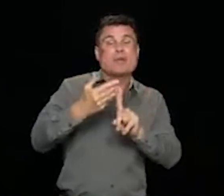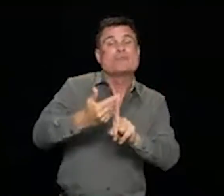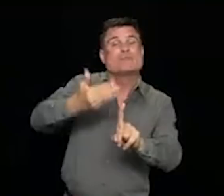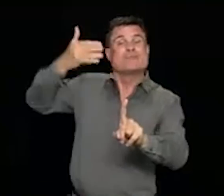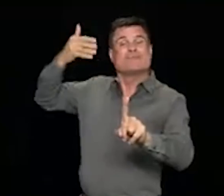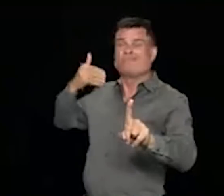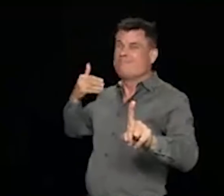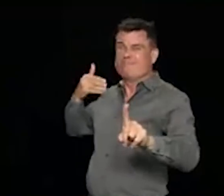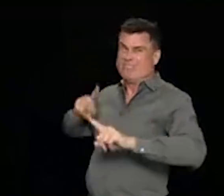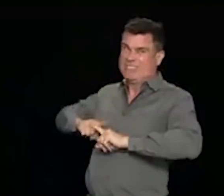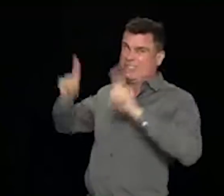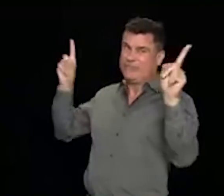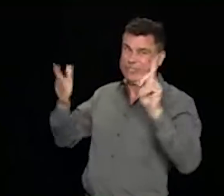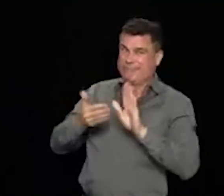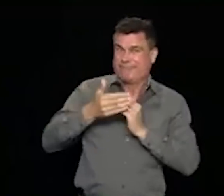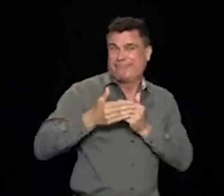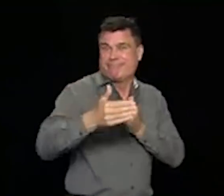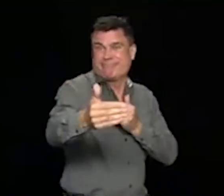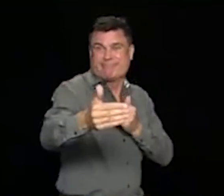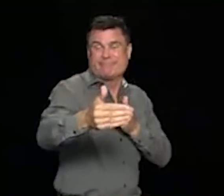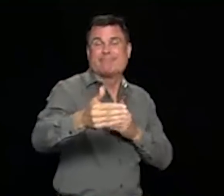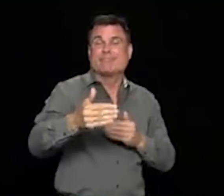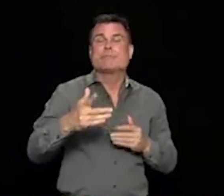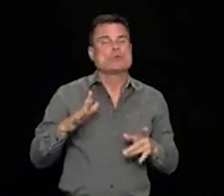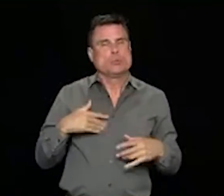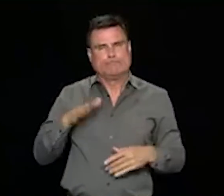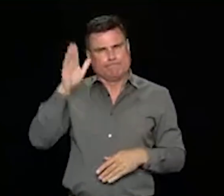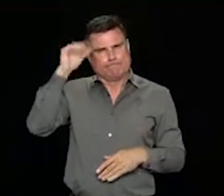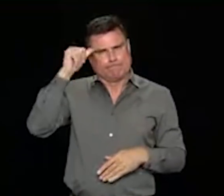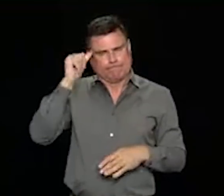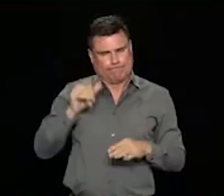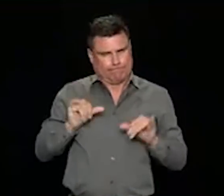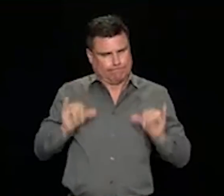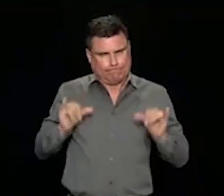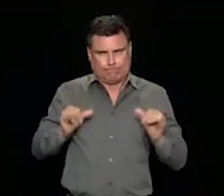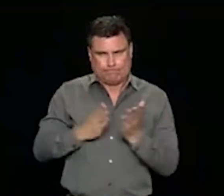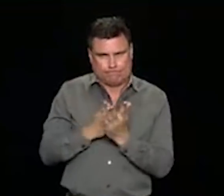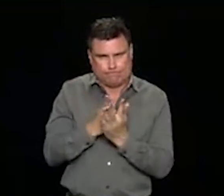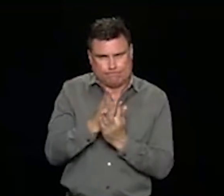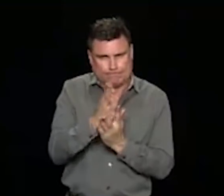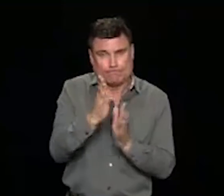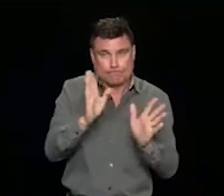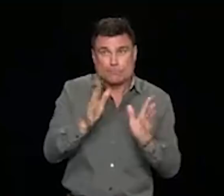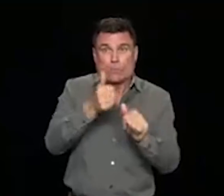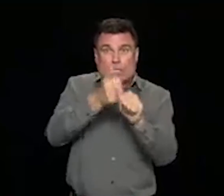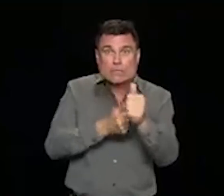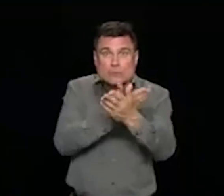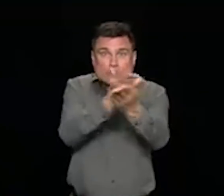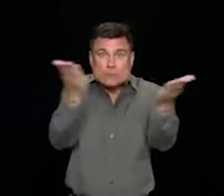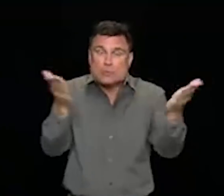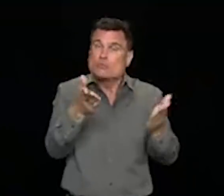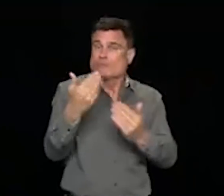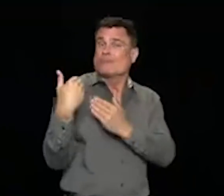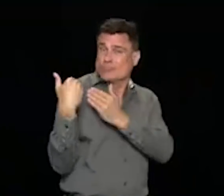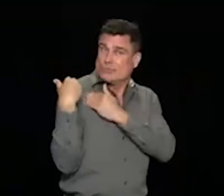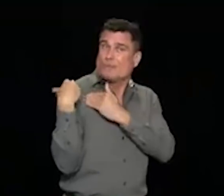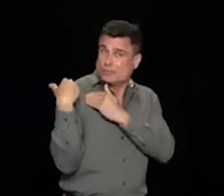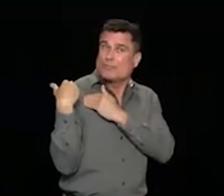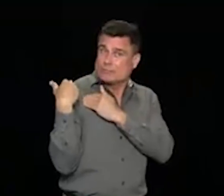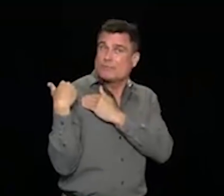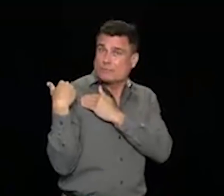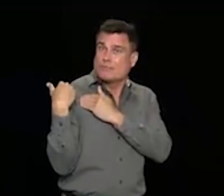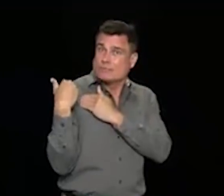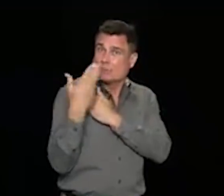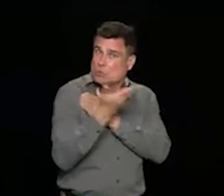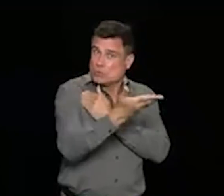limits and keep up what we know works. We all have a role to play, and we've seen that that can be successful here